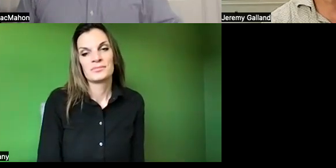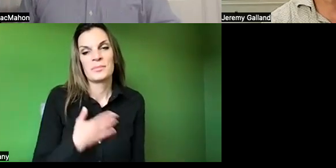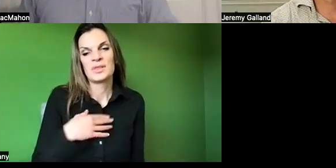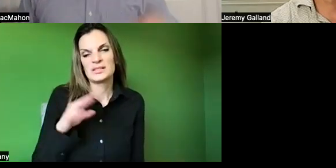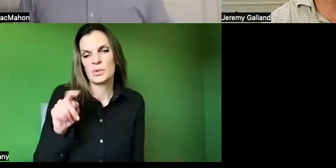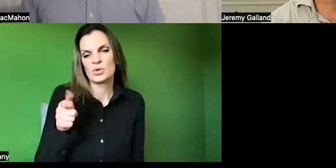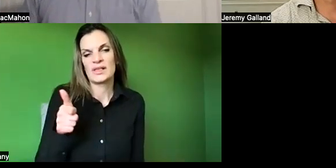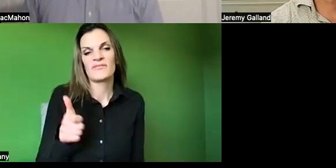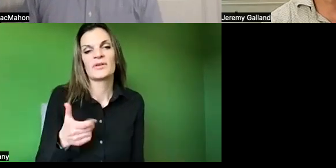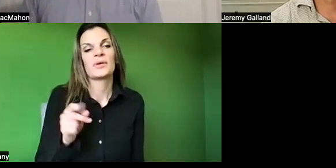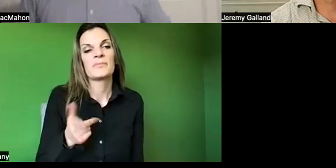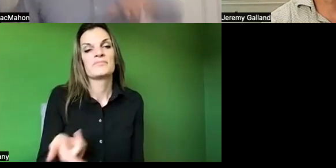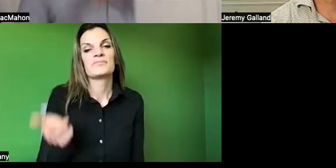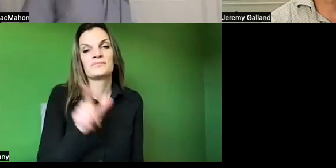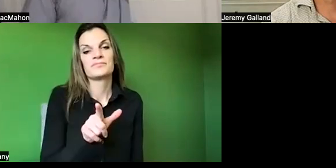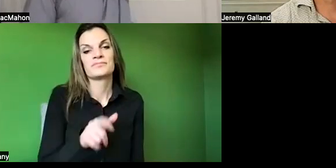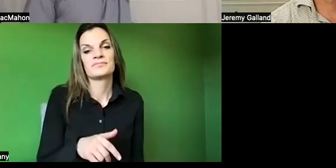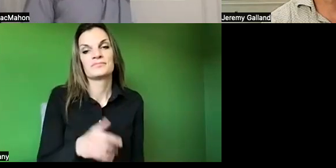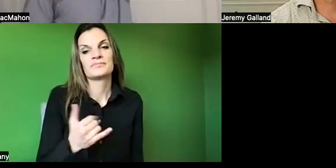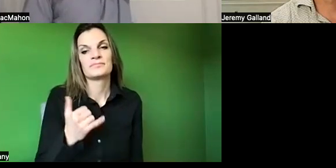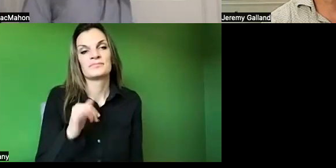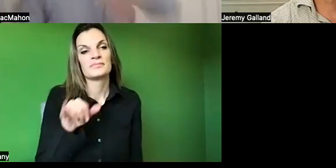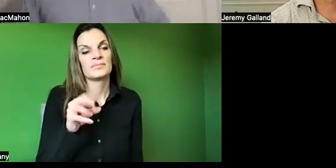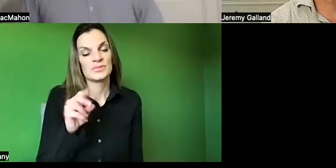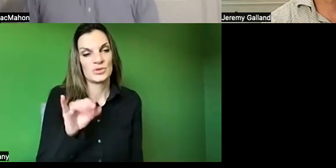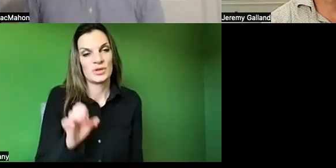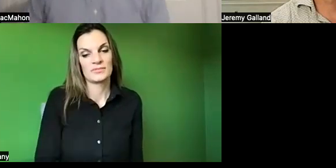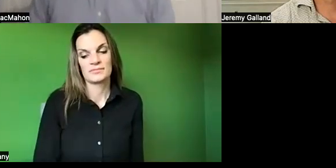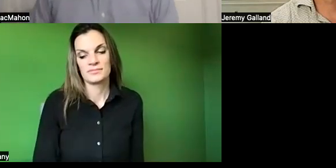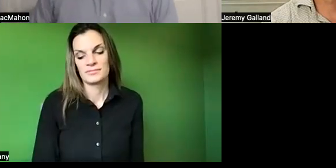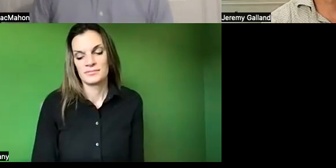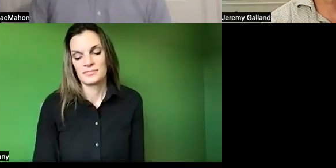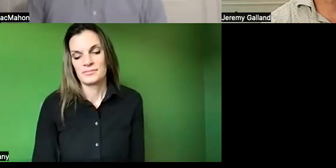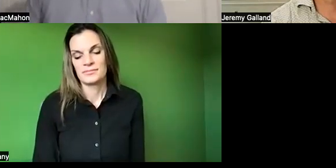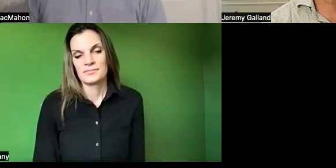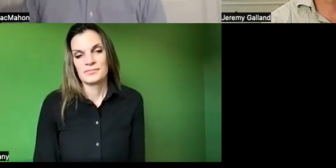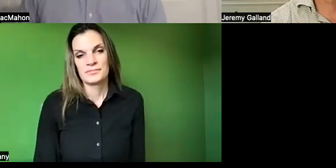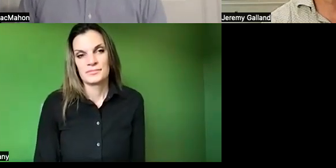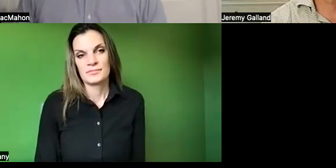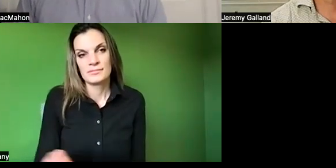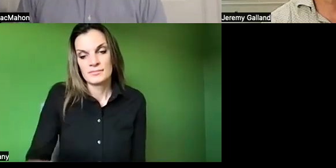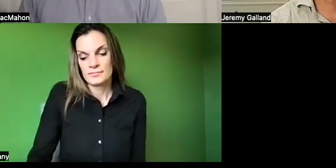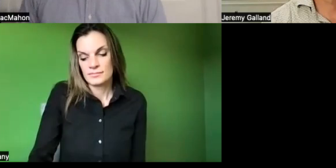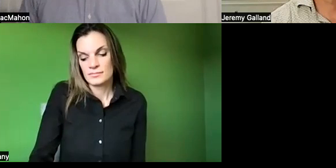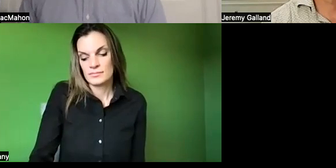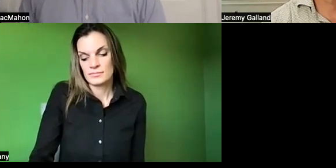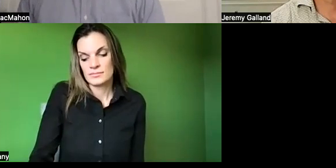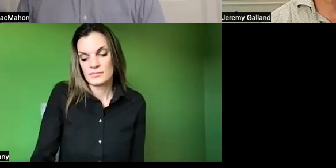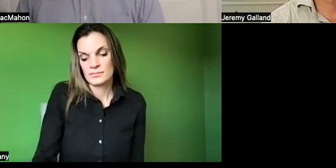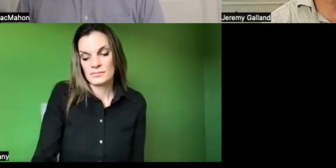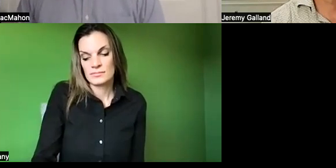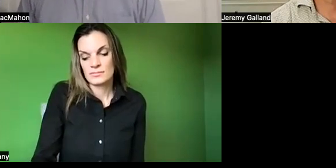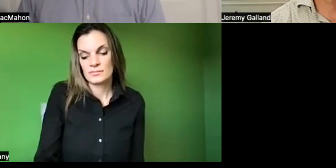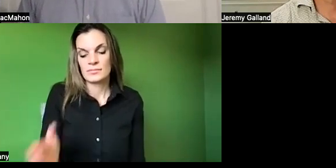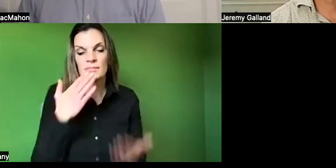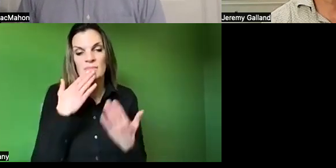please. Okay, and now we have Jodie. I also like to thank the Rivertown League of Women